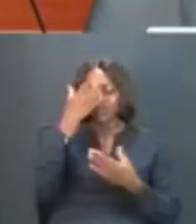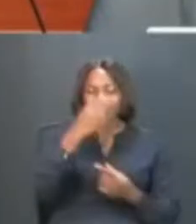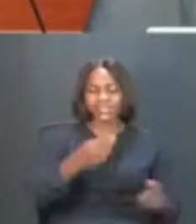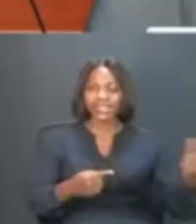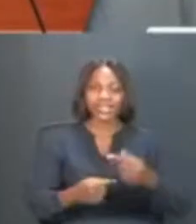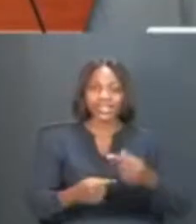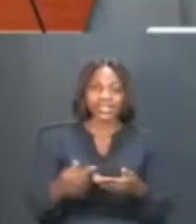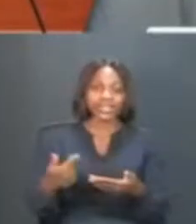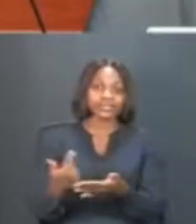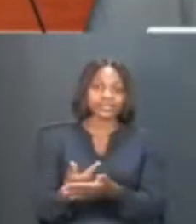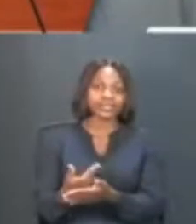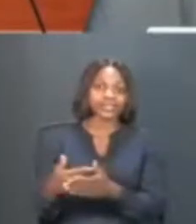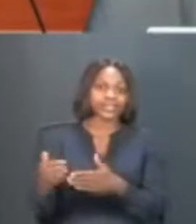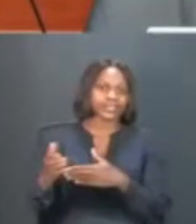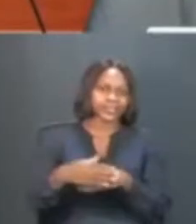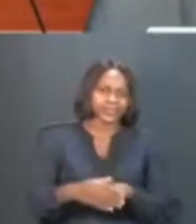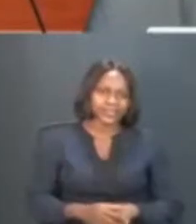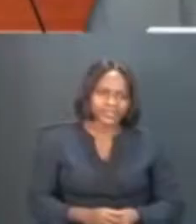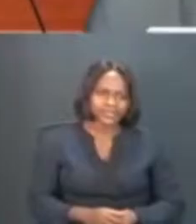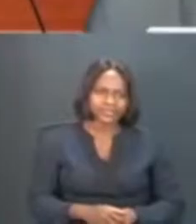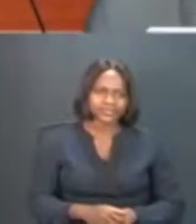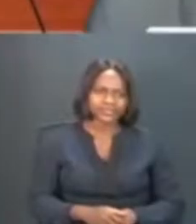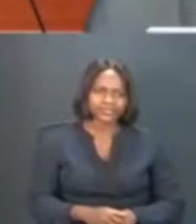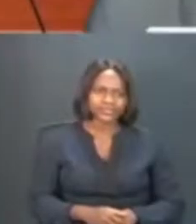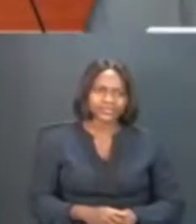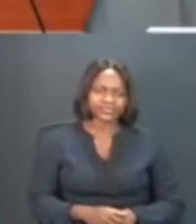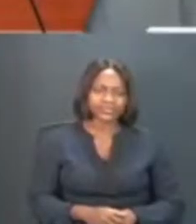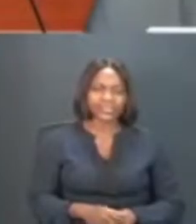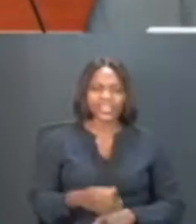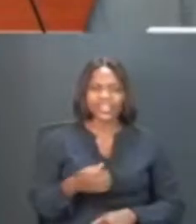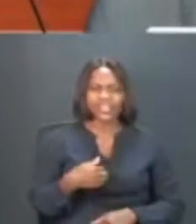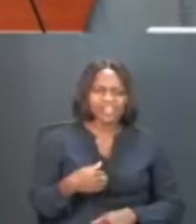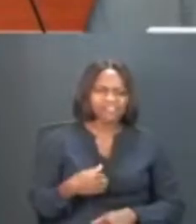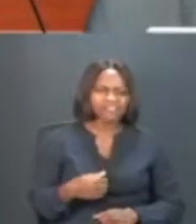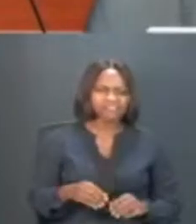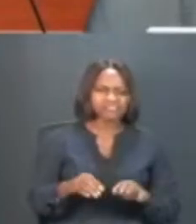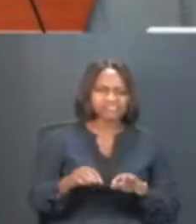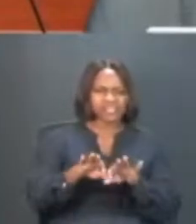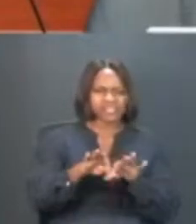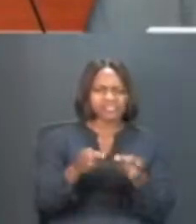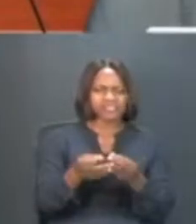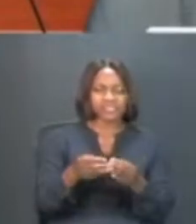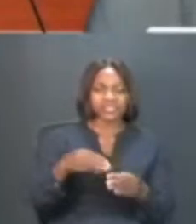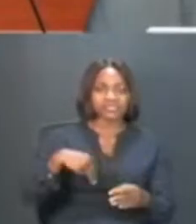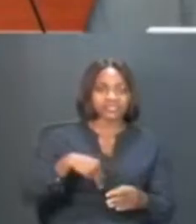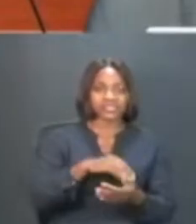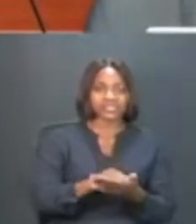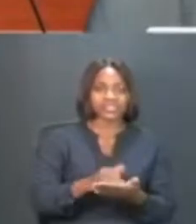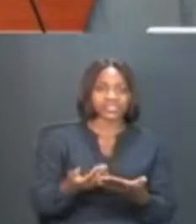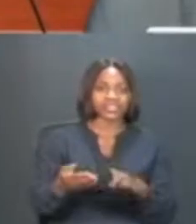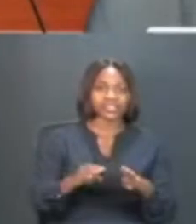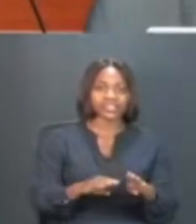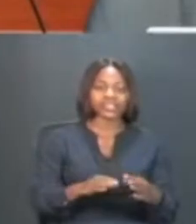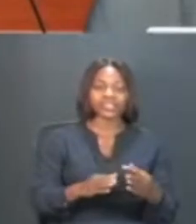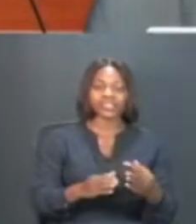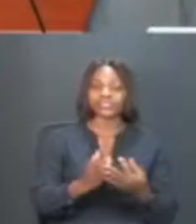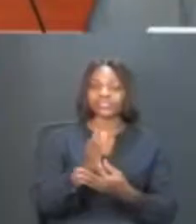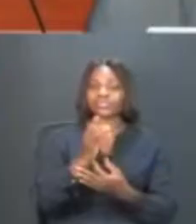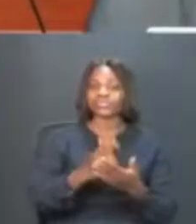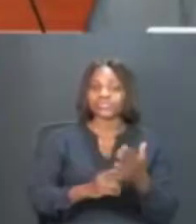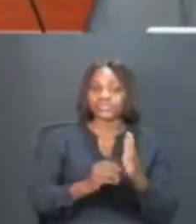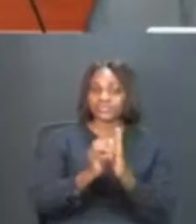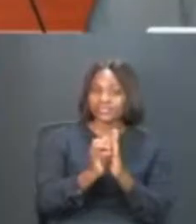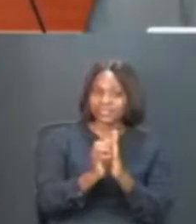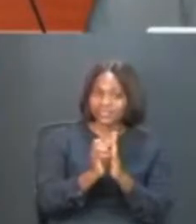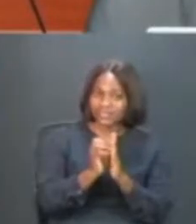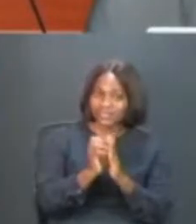Mr. Speaker, I have some very close family members who have died through cancer. And now we are